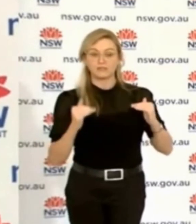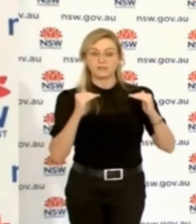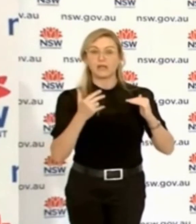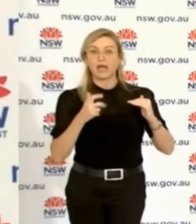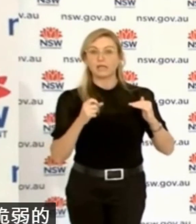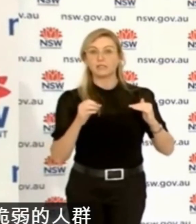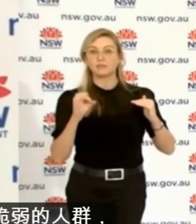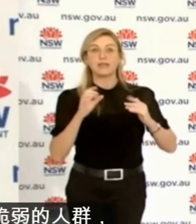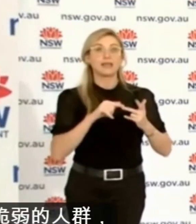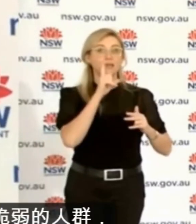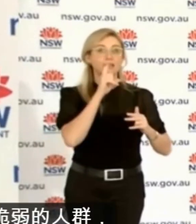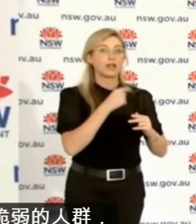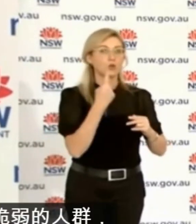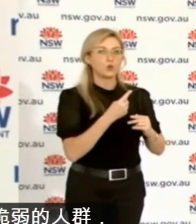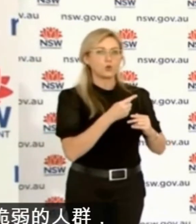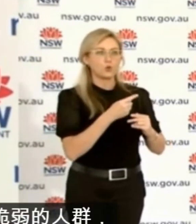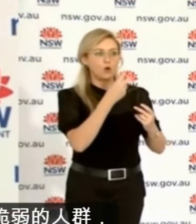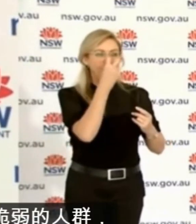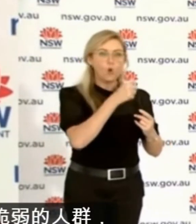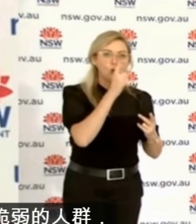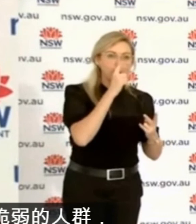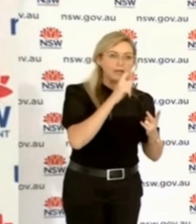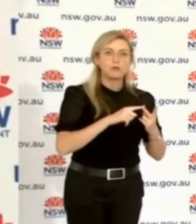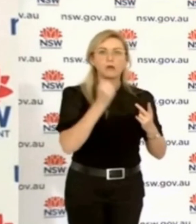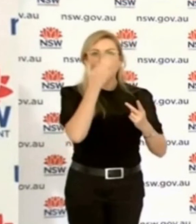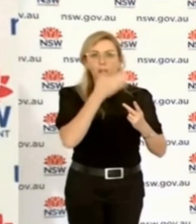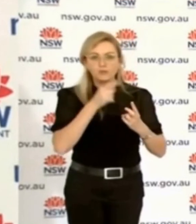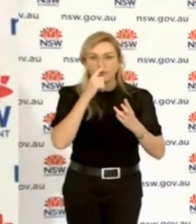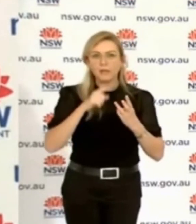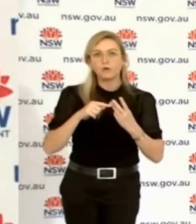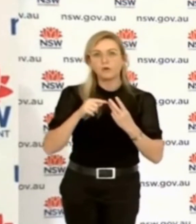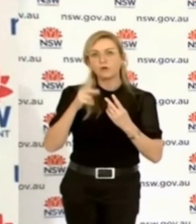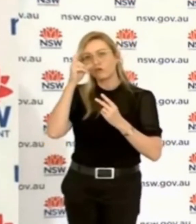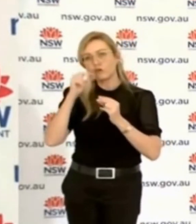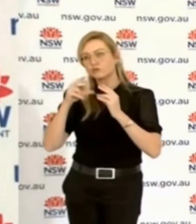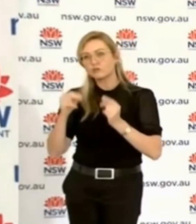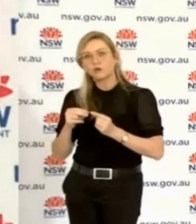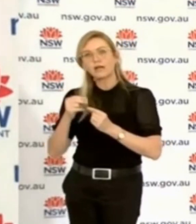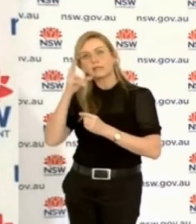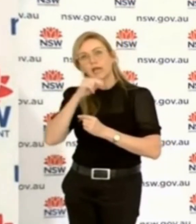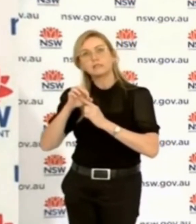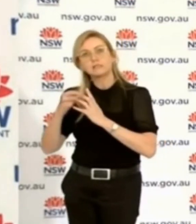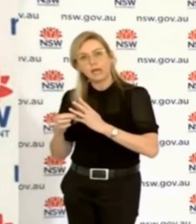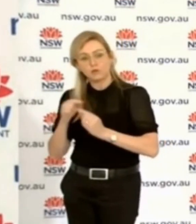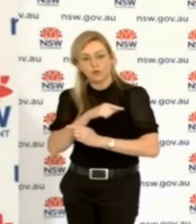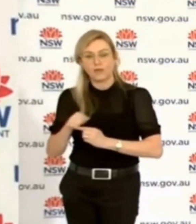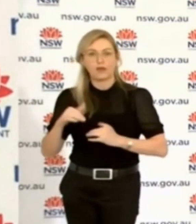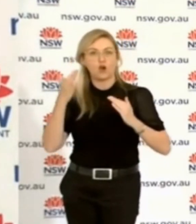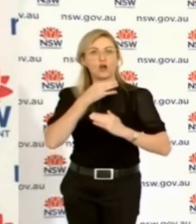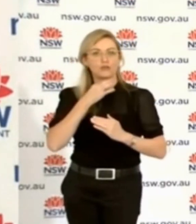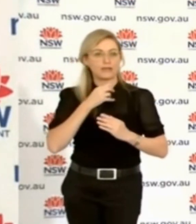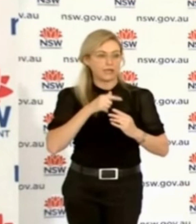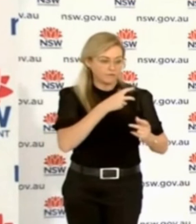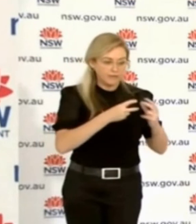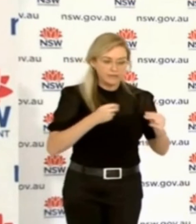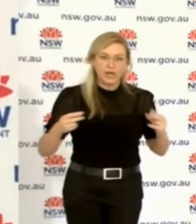our communities in a very uniform way, we will be in a very strong position to go